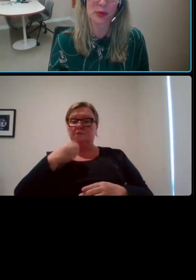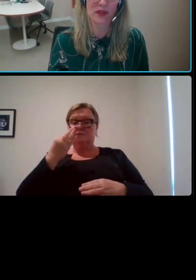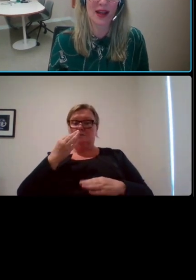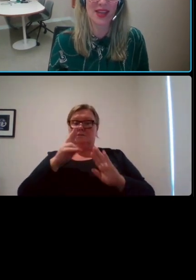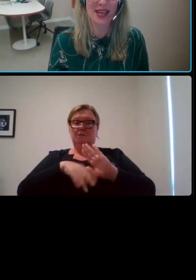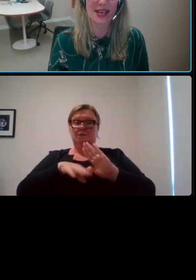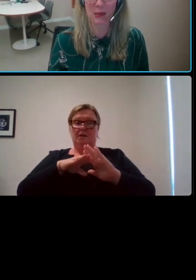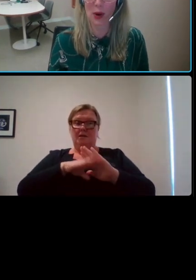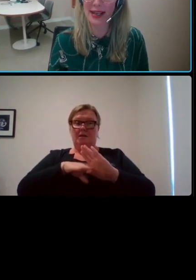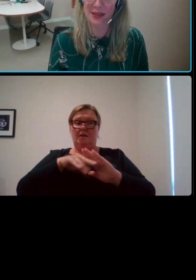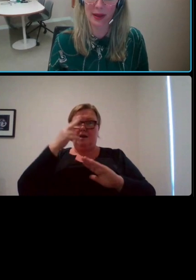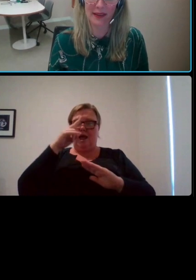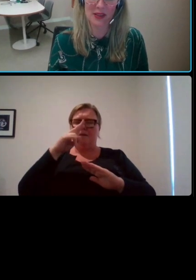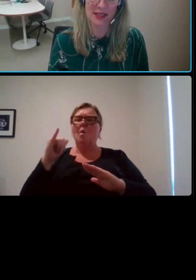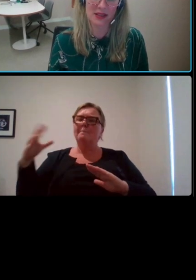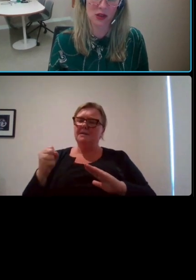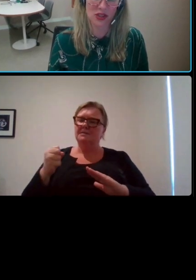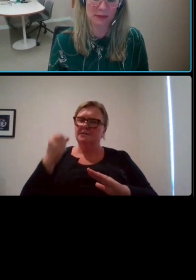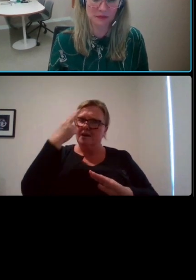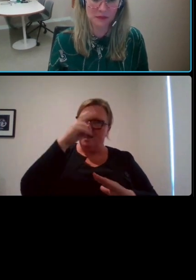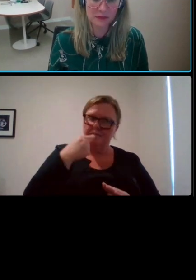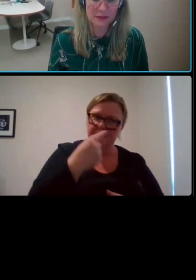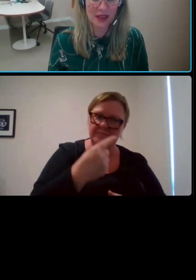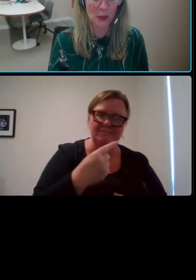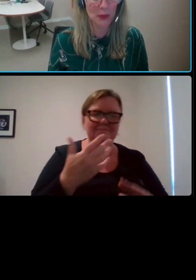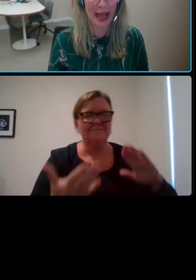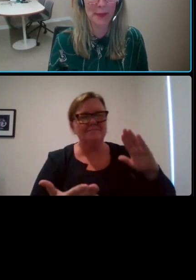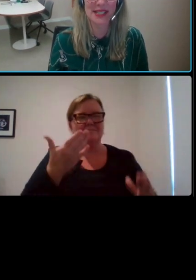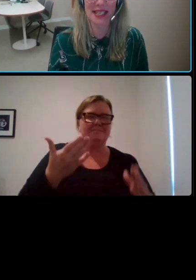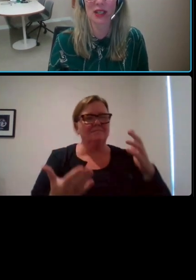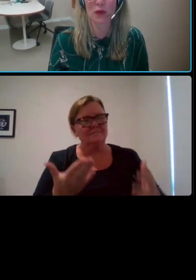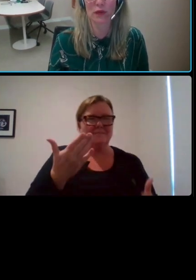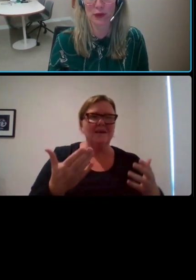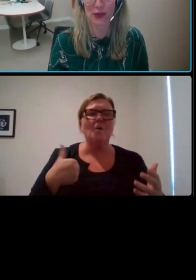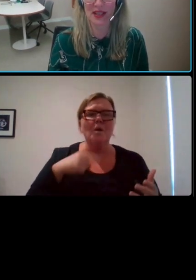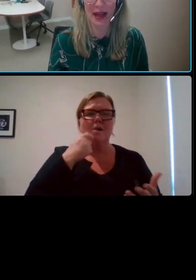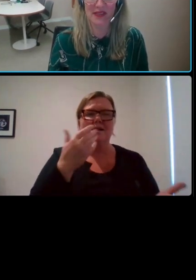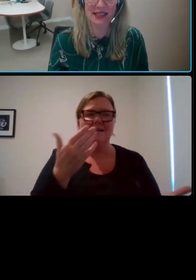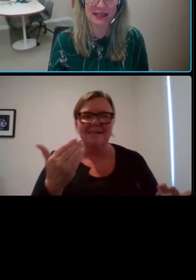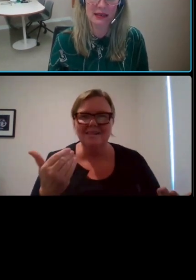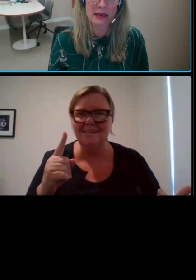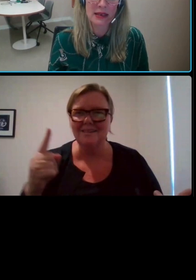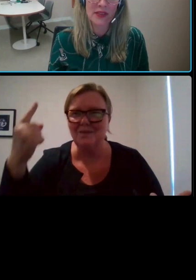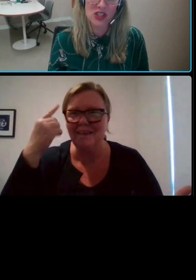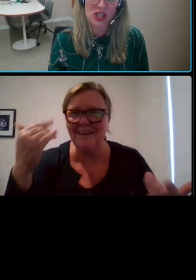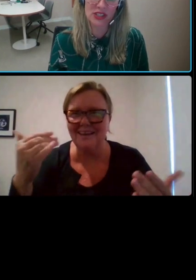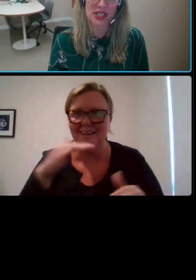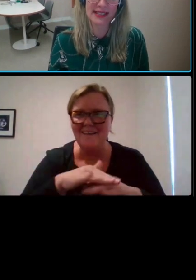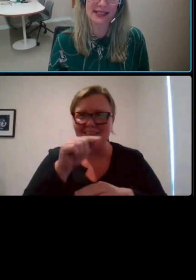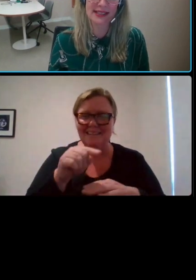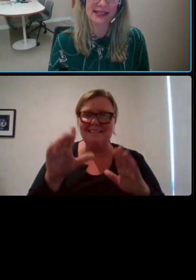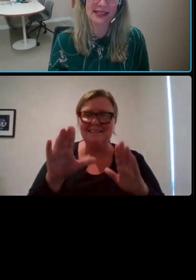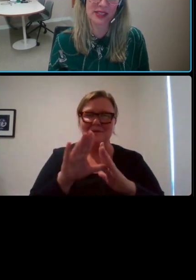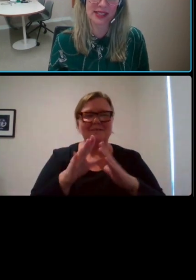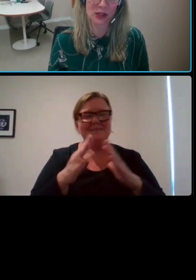discloser will have to provide their name prior to making the disclosure. We'll be happy to hear your views about this. The